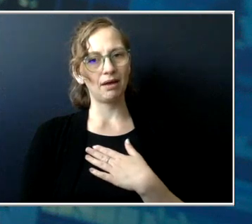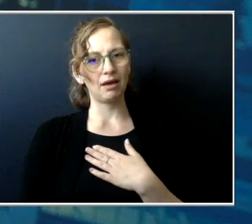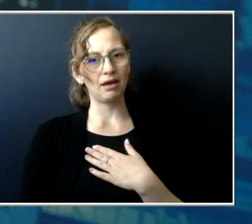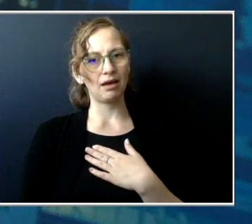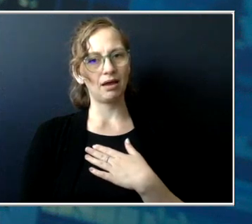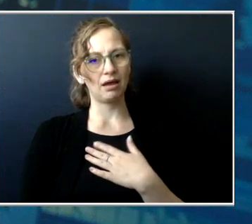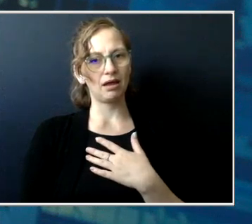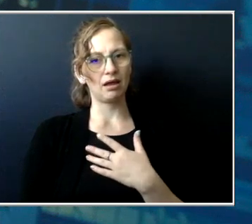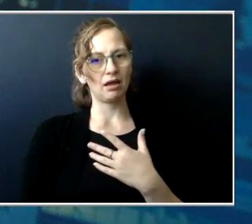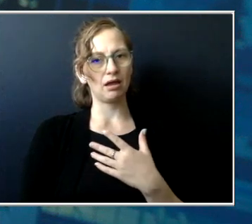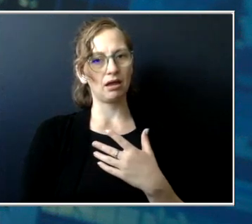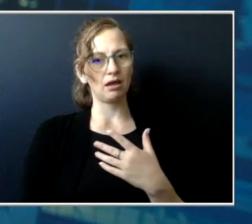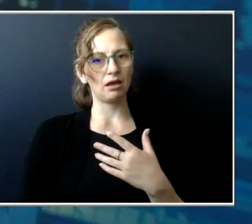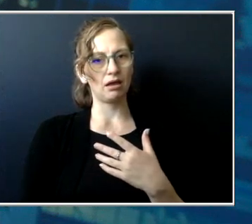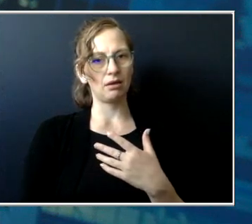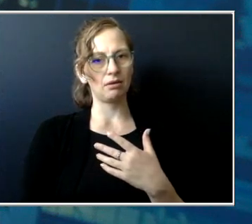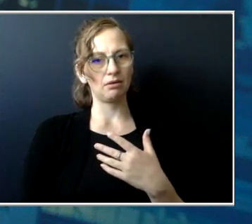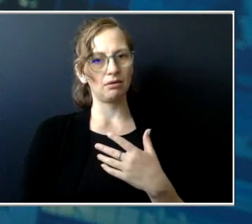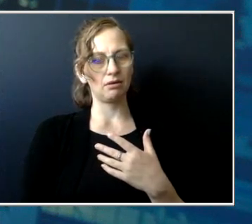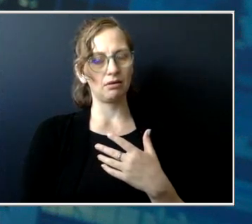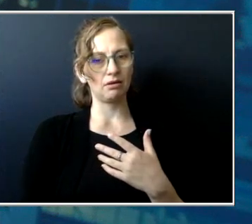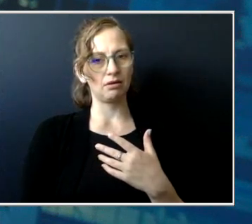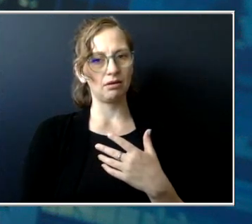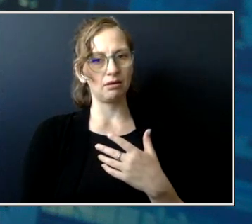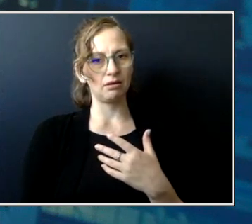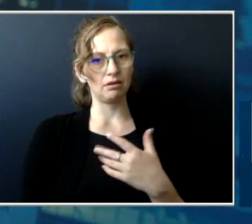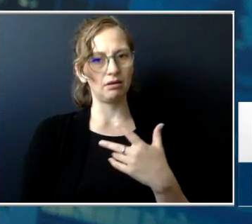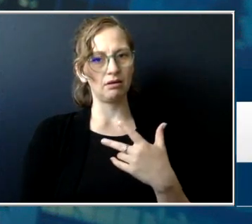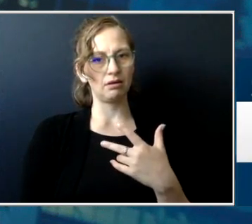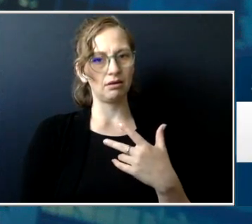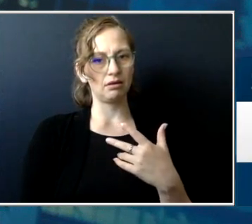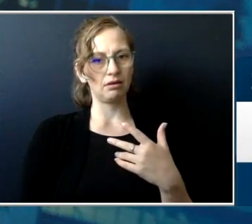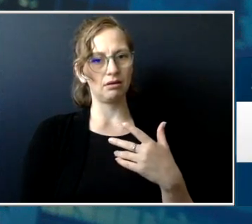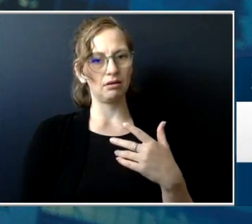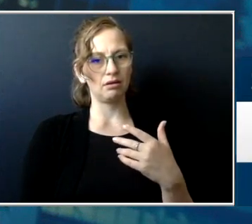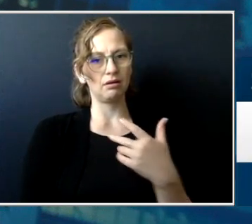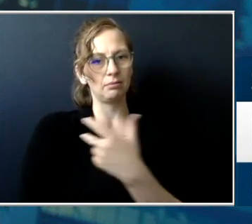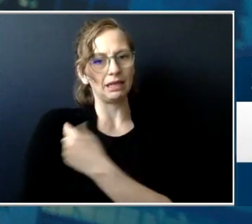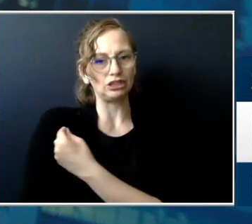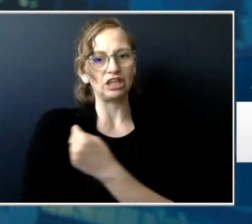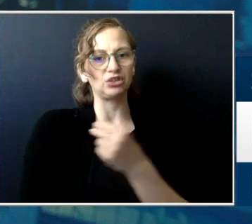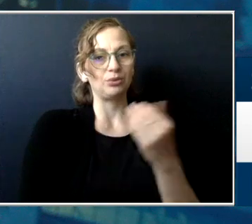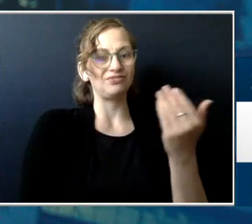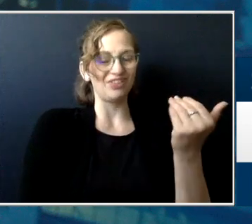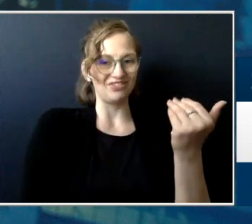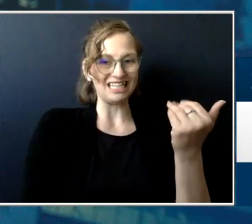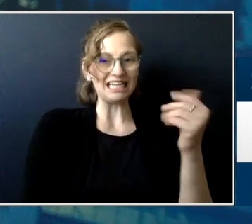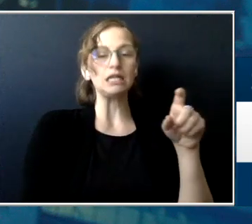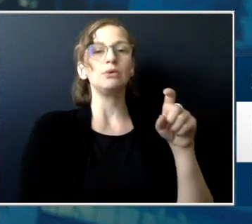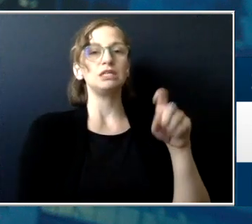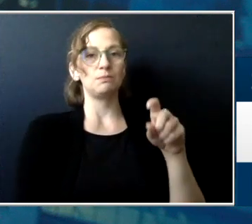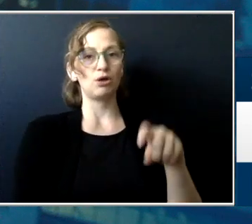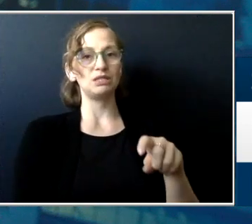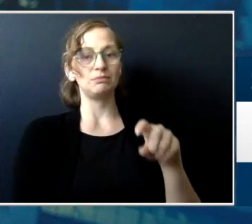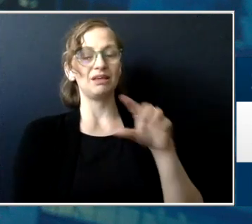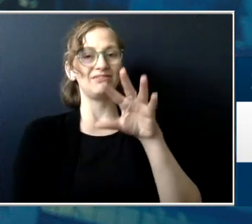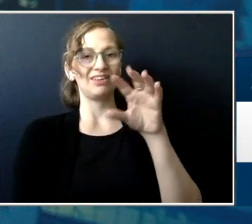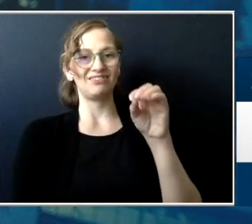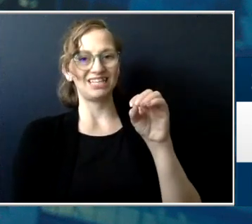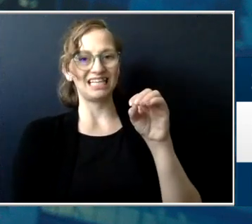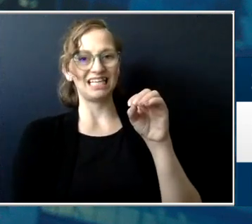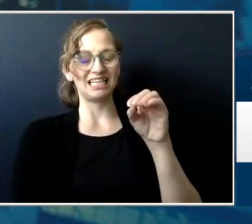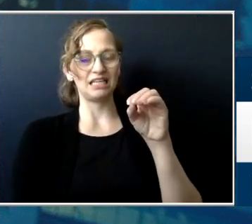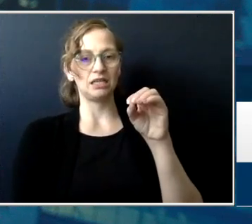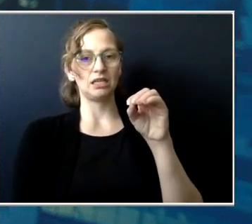fracture was up at 15 and was supposed to be at 50. Okay. And so after that,